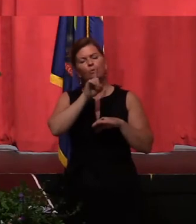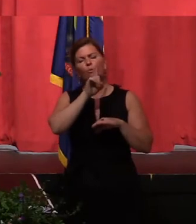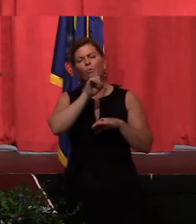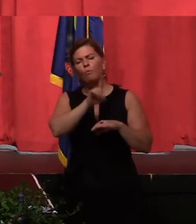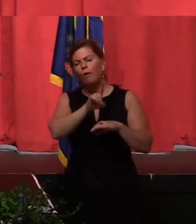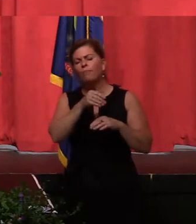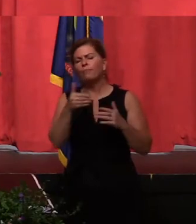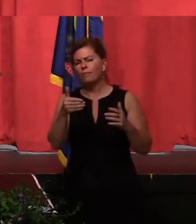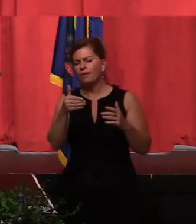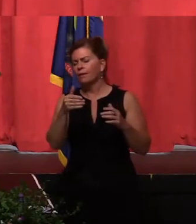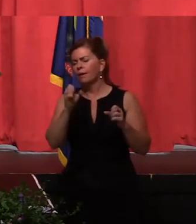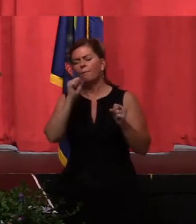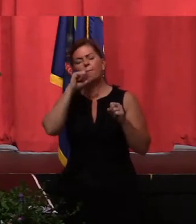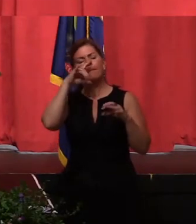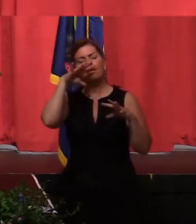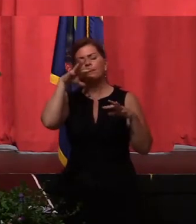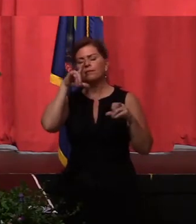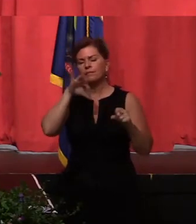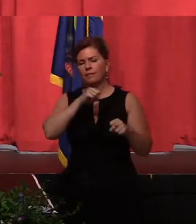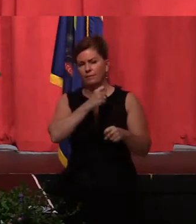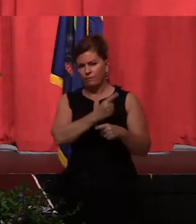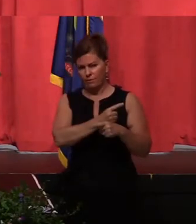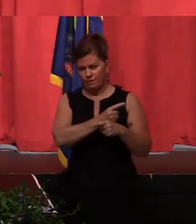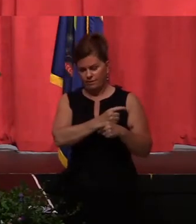spectacularly right.